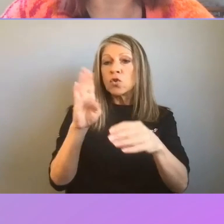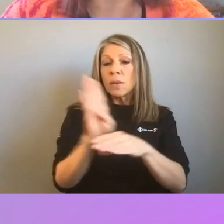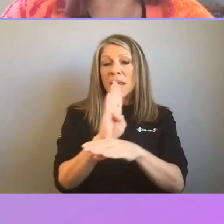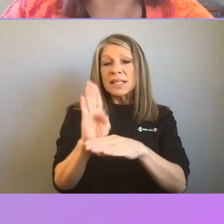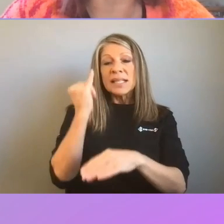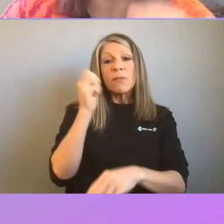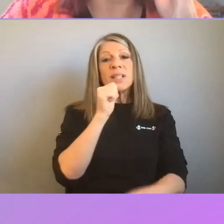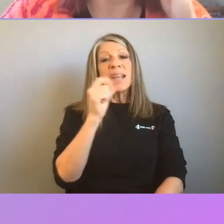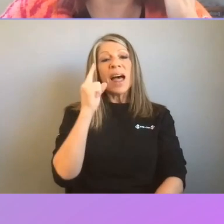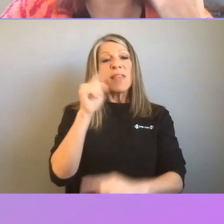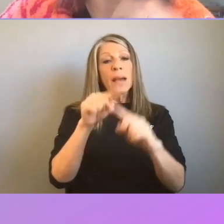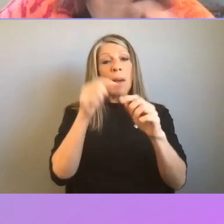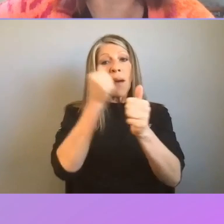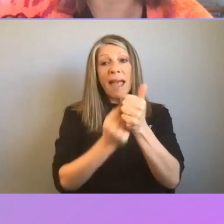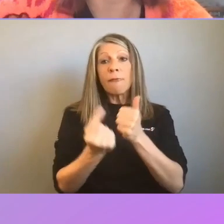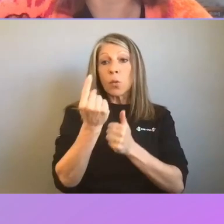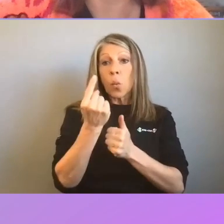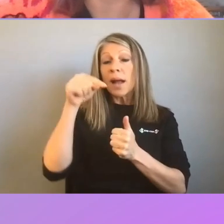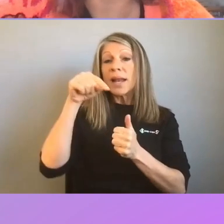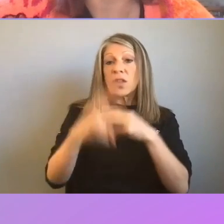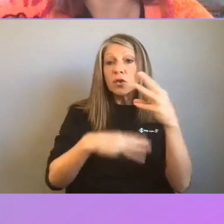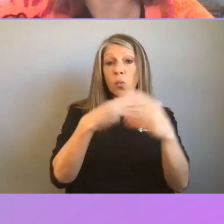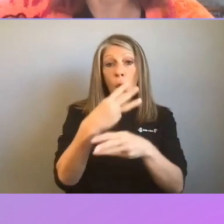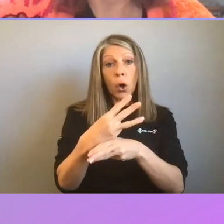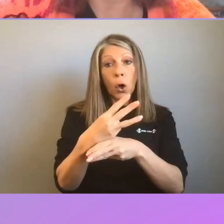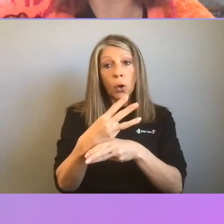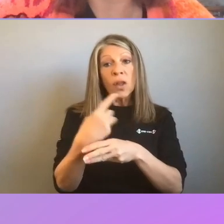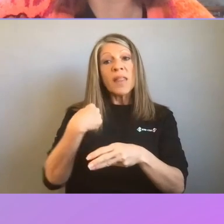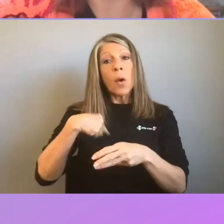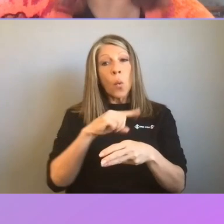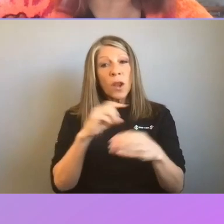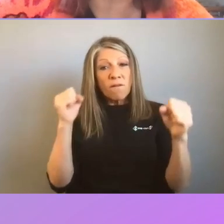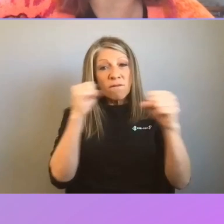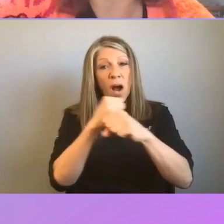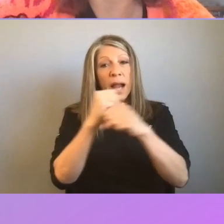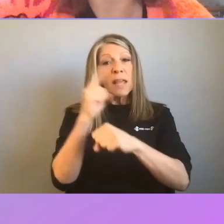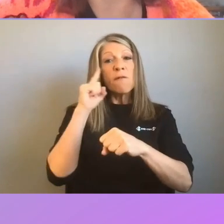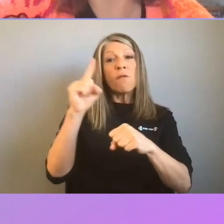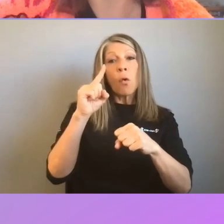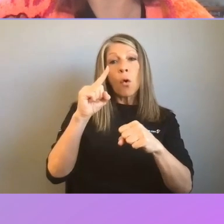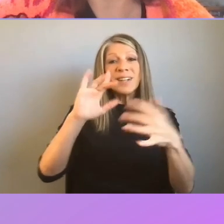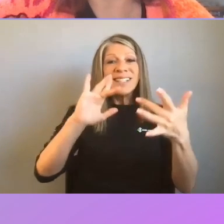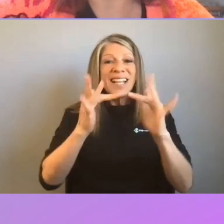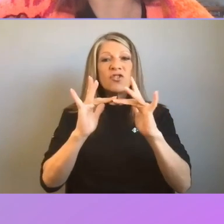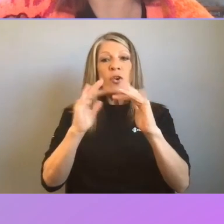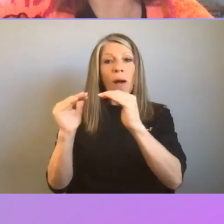about everyone in this world in which we're fighting for digital equity in what we